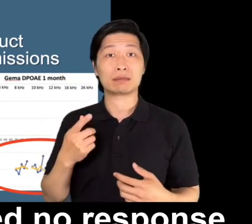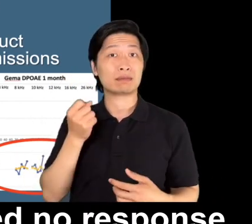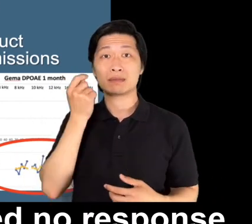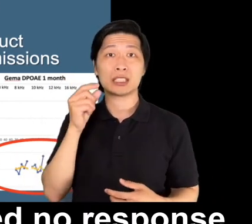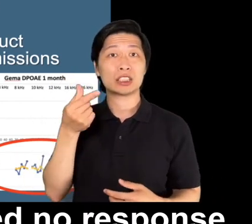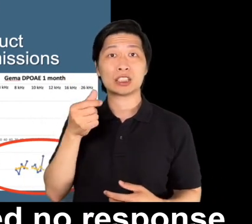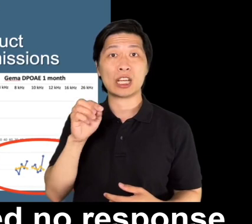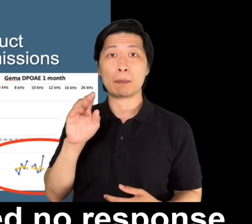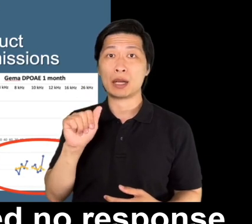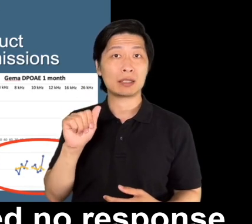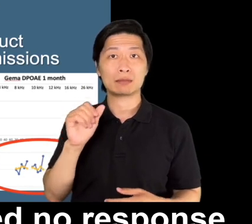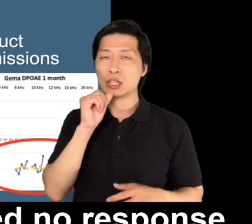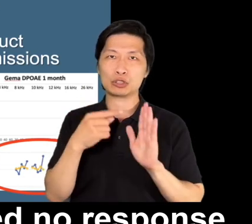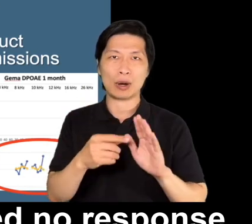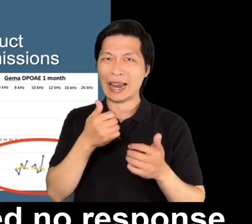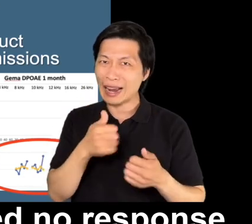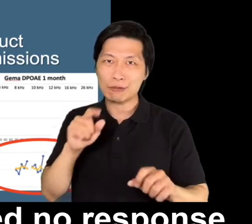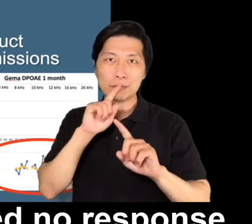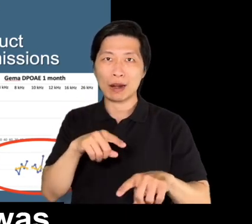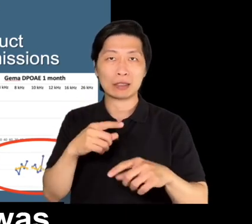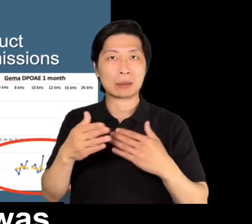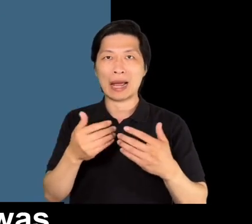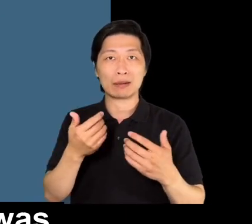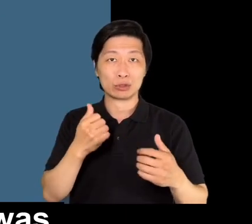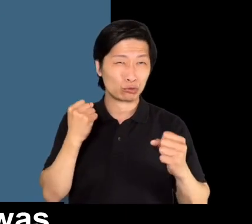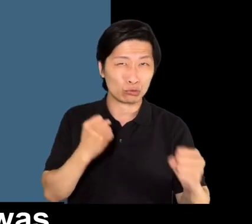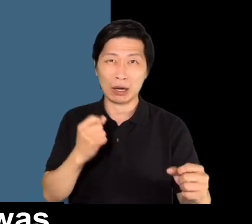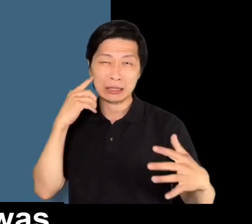Gemma was confirmed to be deaf.